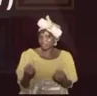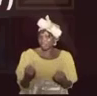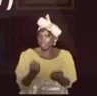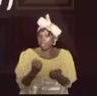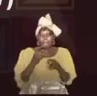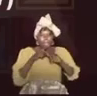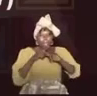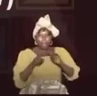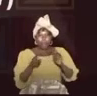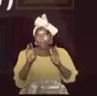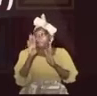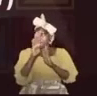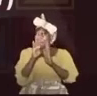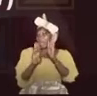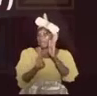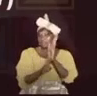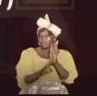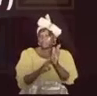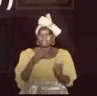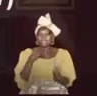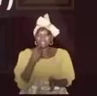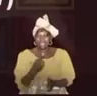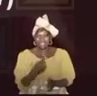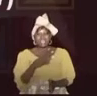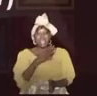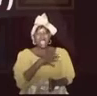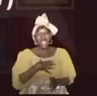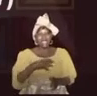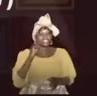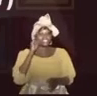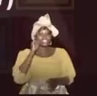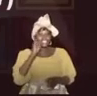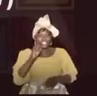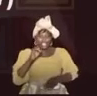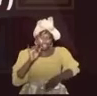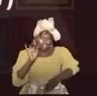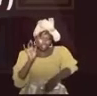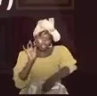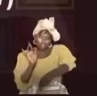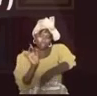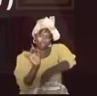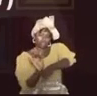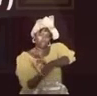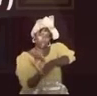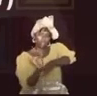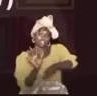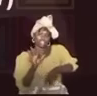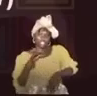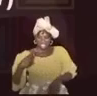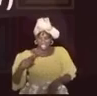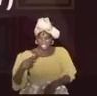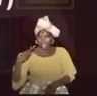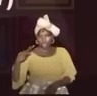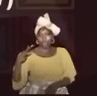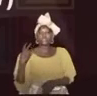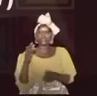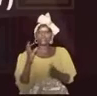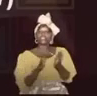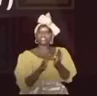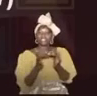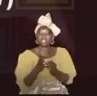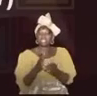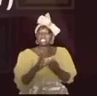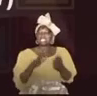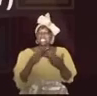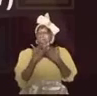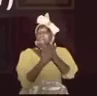The Bible says that she came behind him and touched the border of his garment, and immediately her issue of